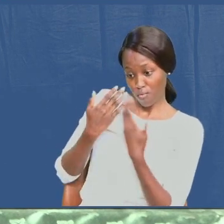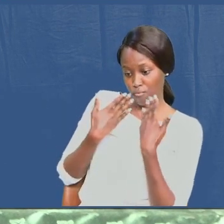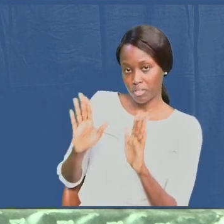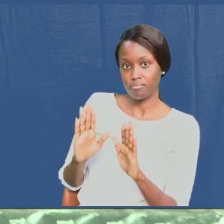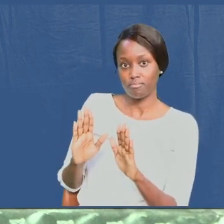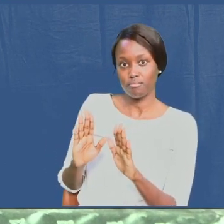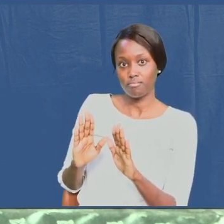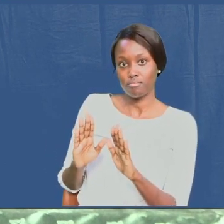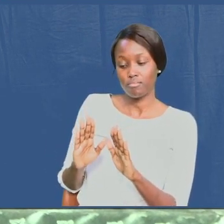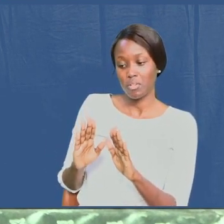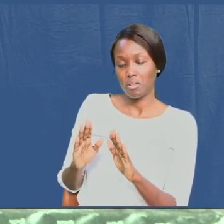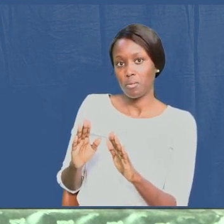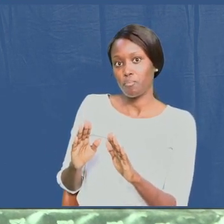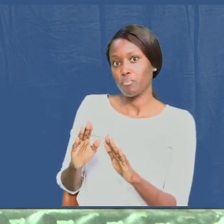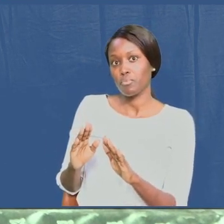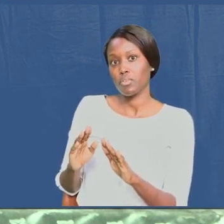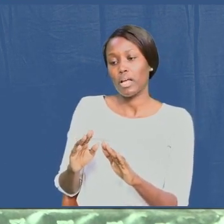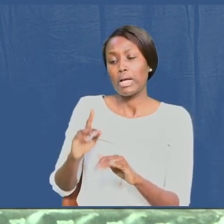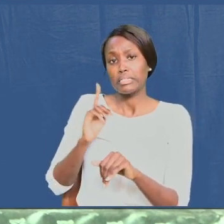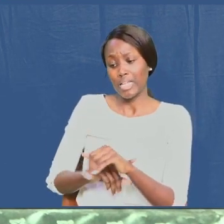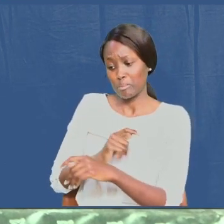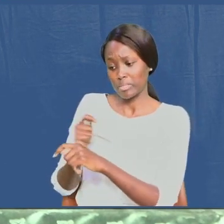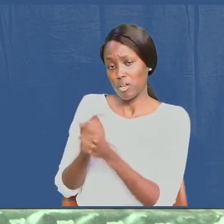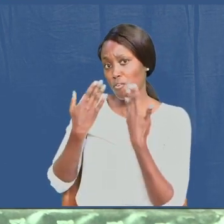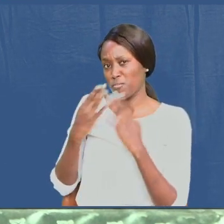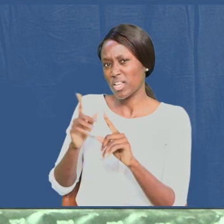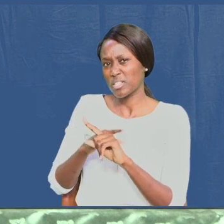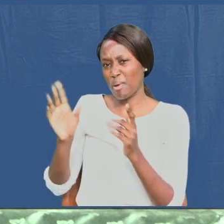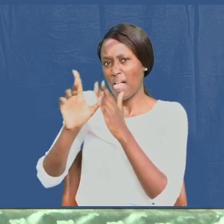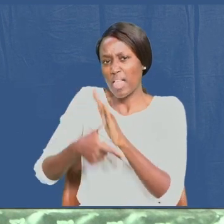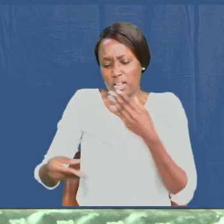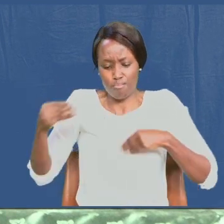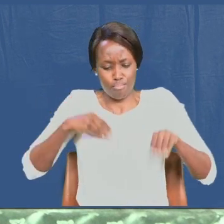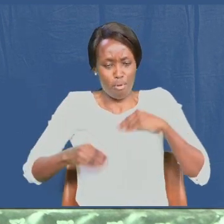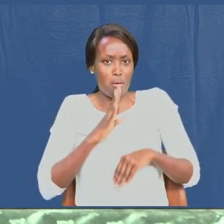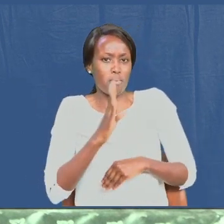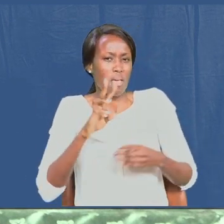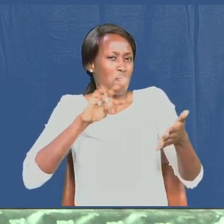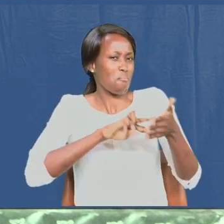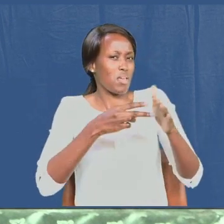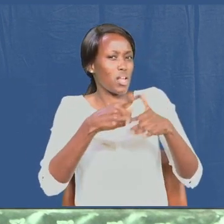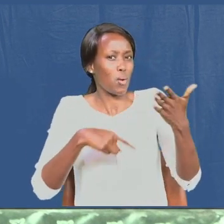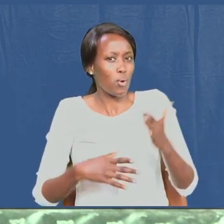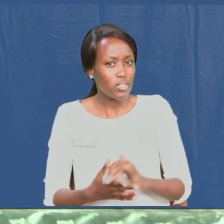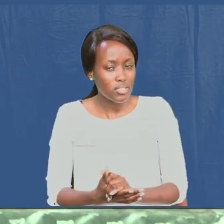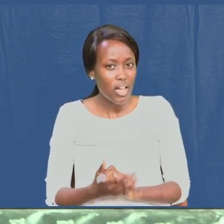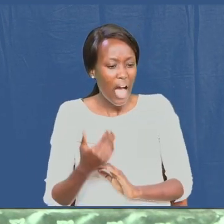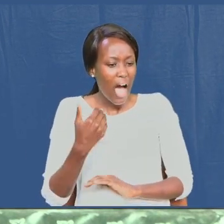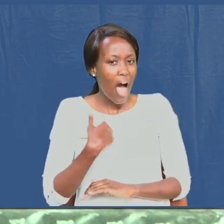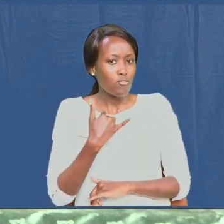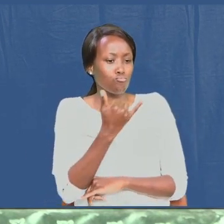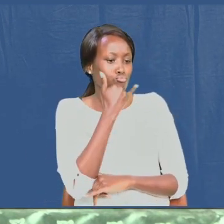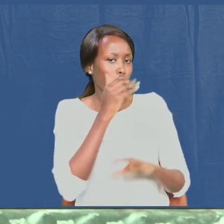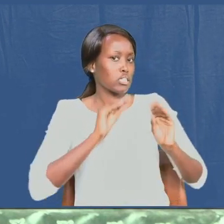from our institution ends up corrupt, then it means there is something very wrong with